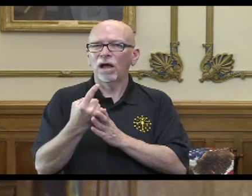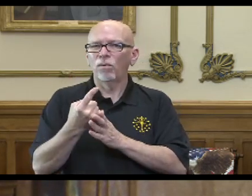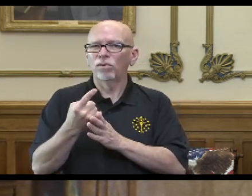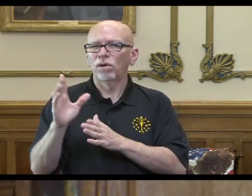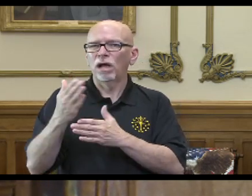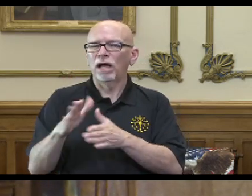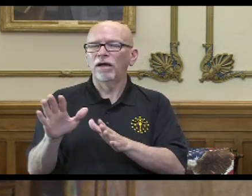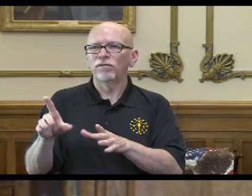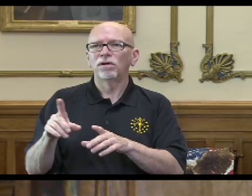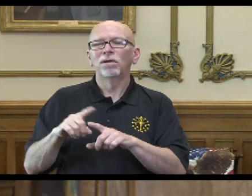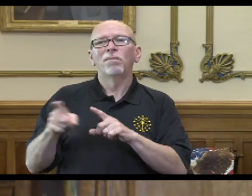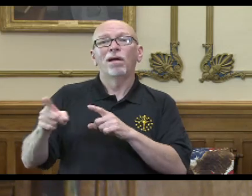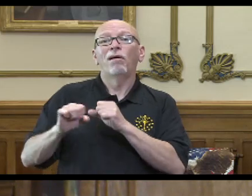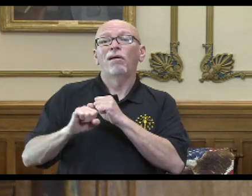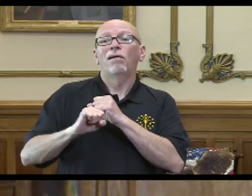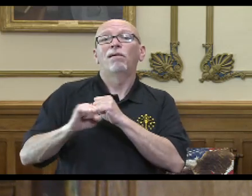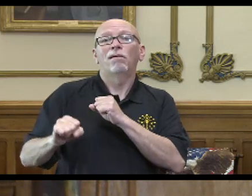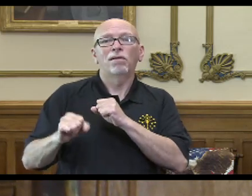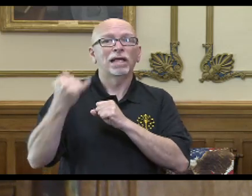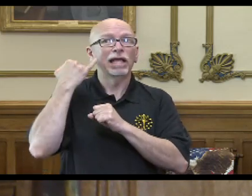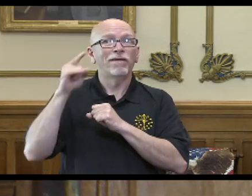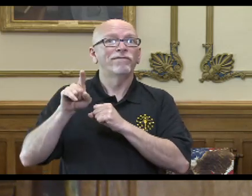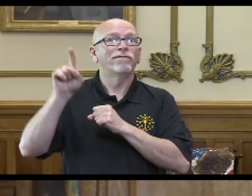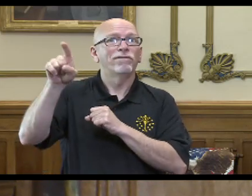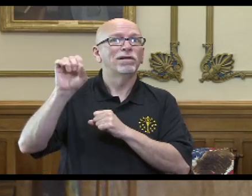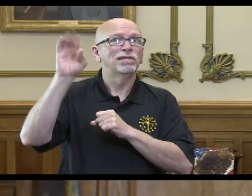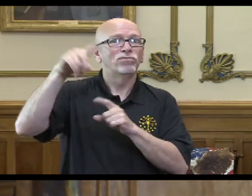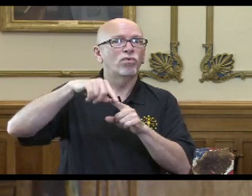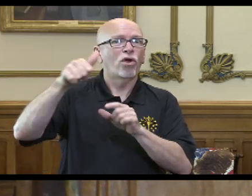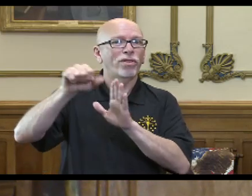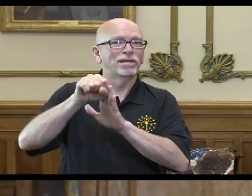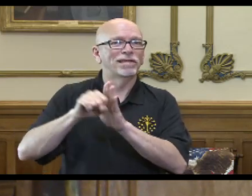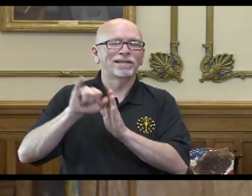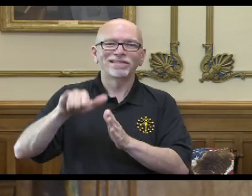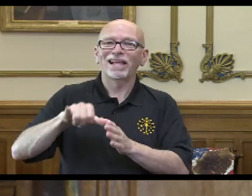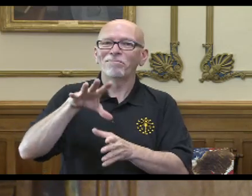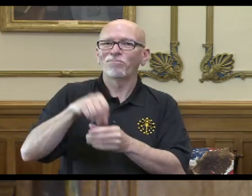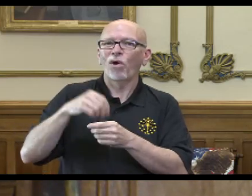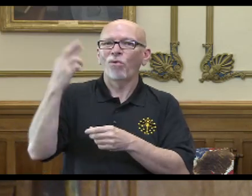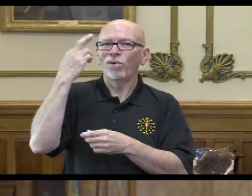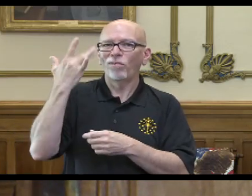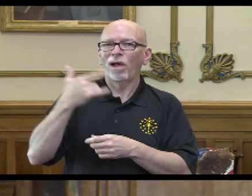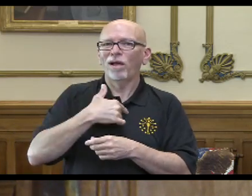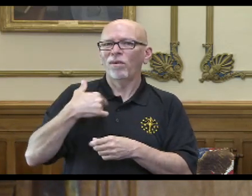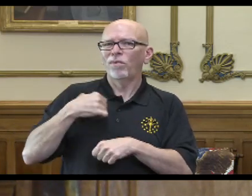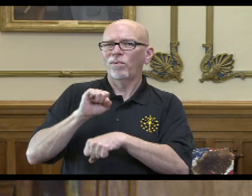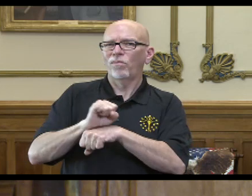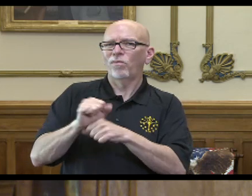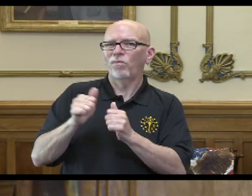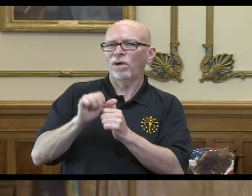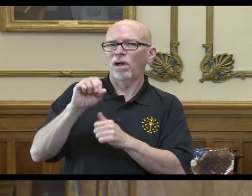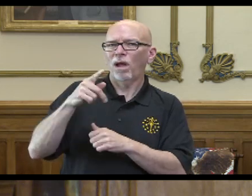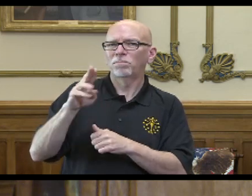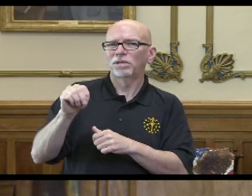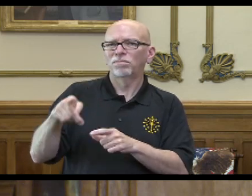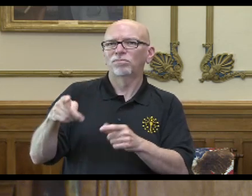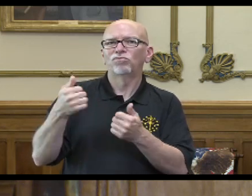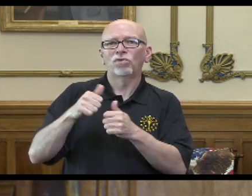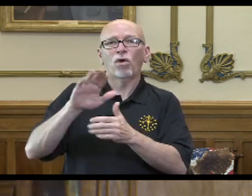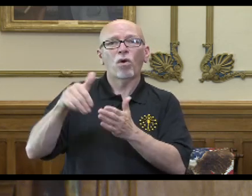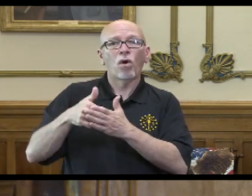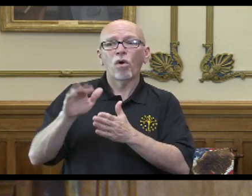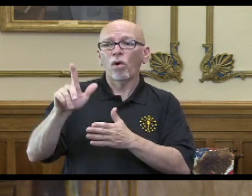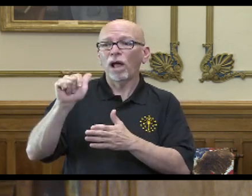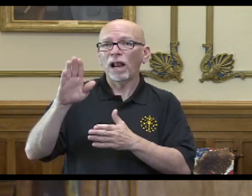but that is lengthened quite a bit if they're going out of state. And that's part of the reason that we are working with Optum to bring all of